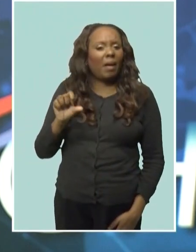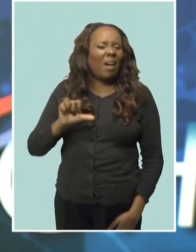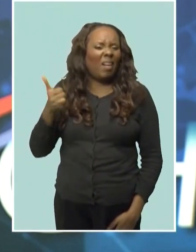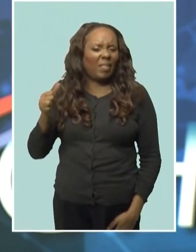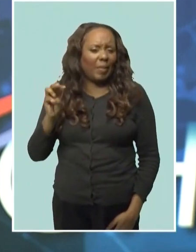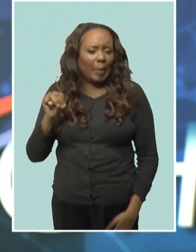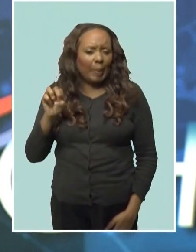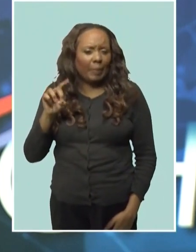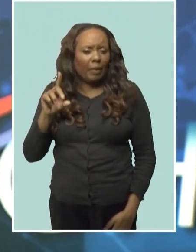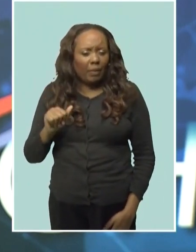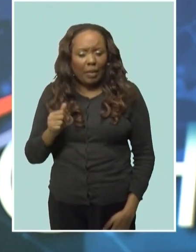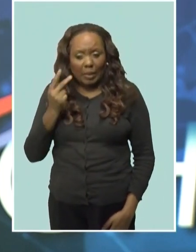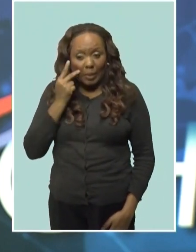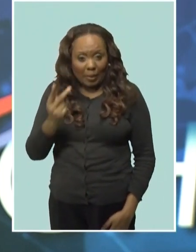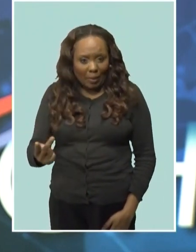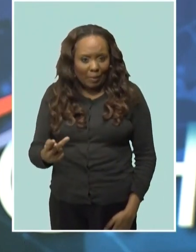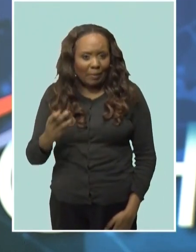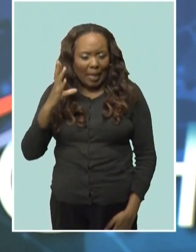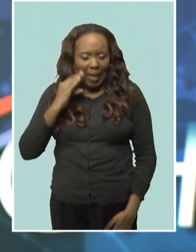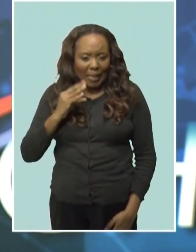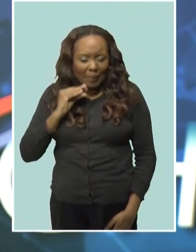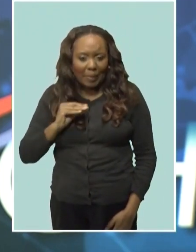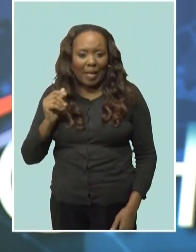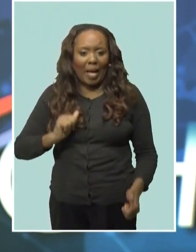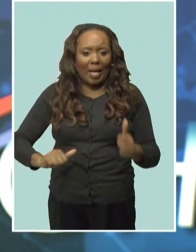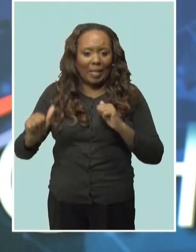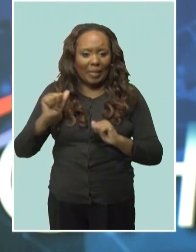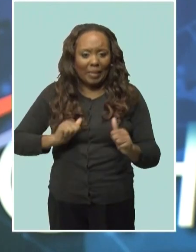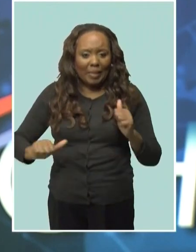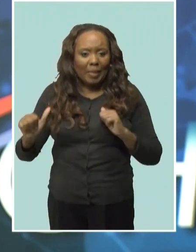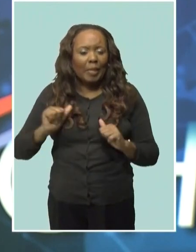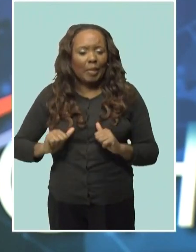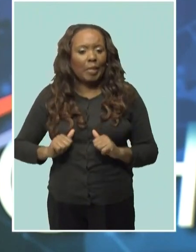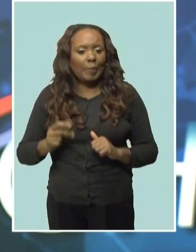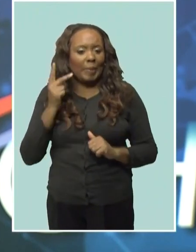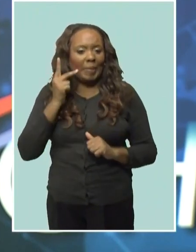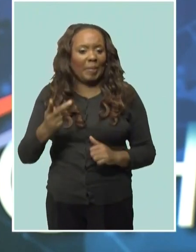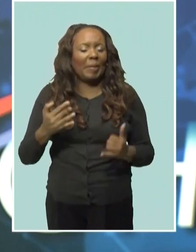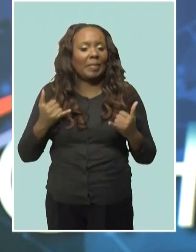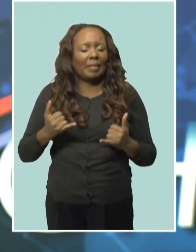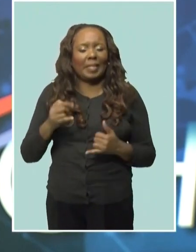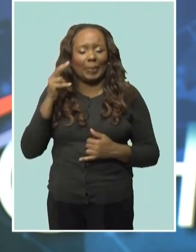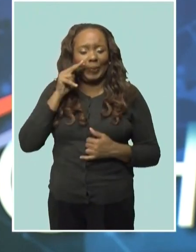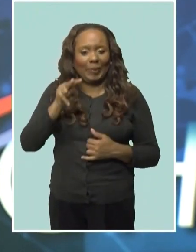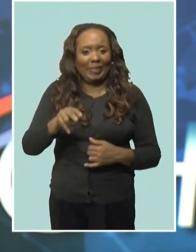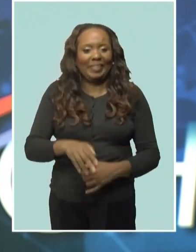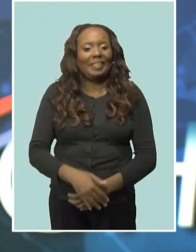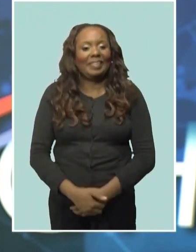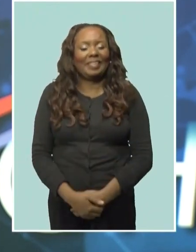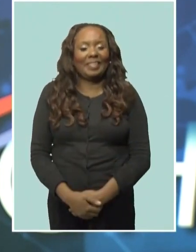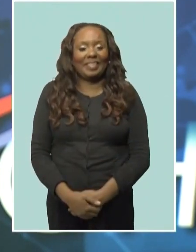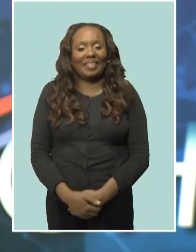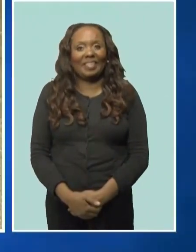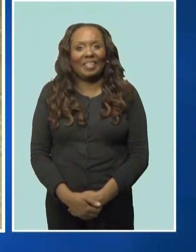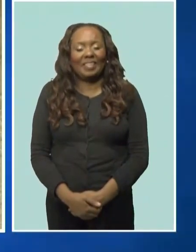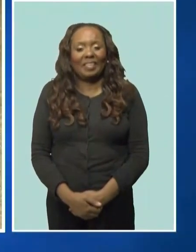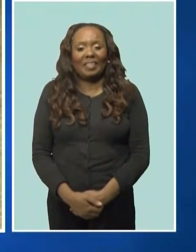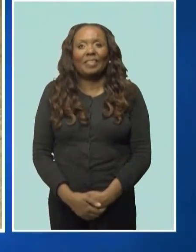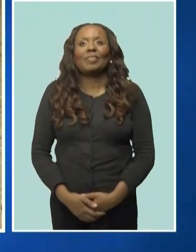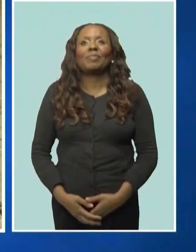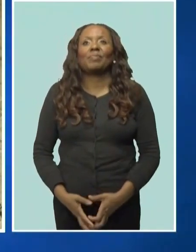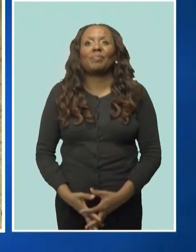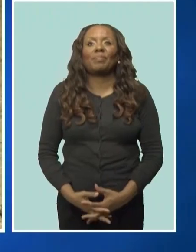varied activities. Rachel Agard was on location at Paragon Base in Christchurch and filed this report.